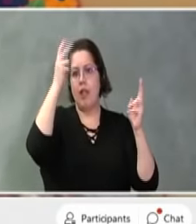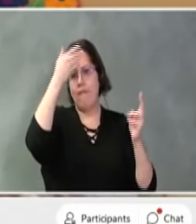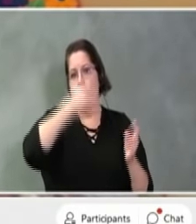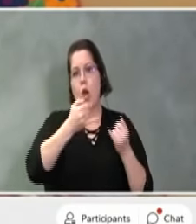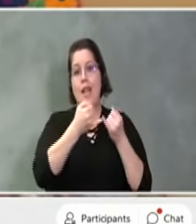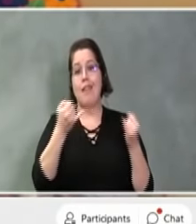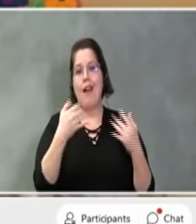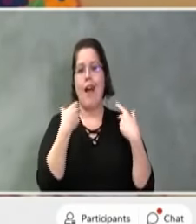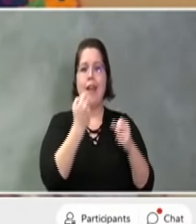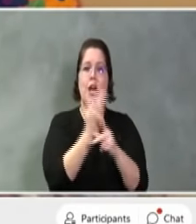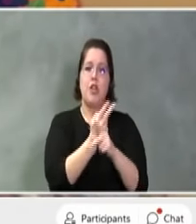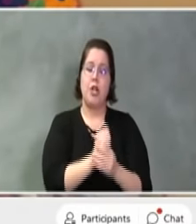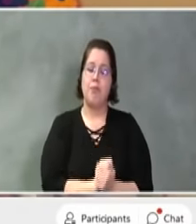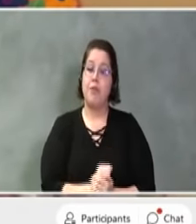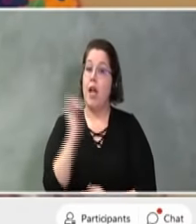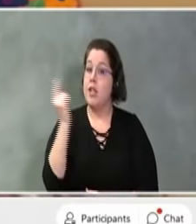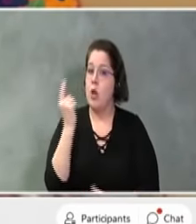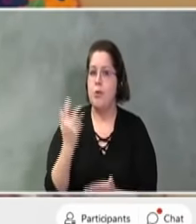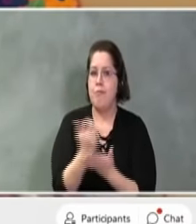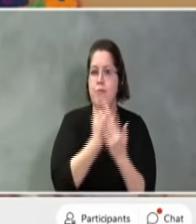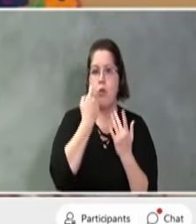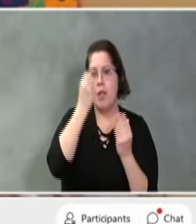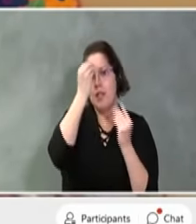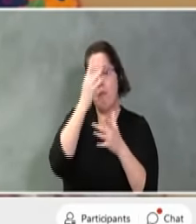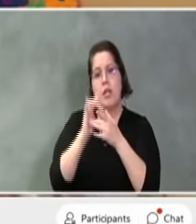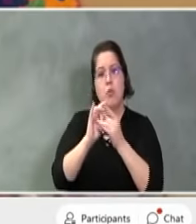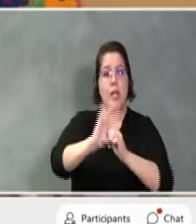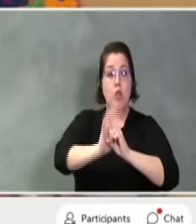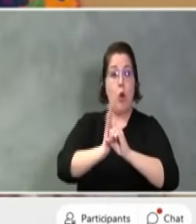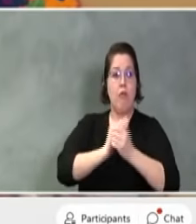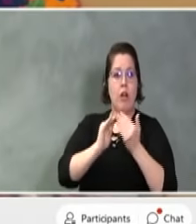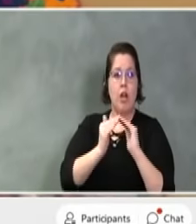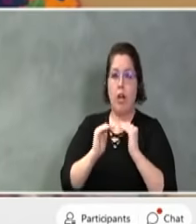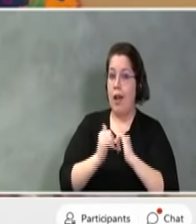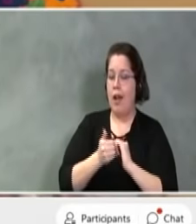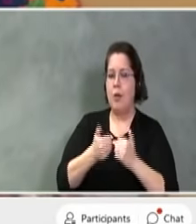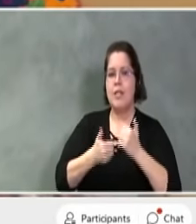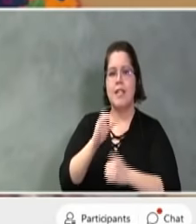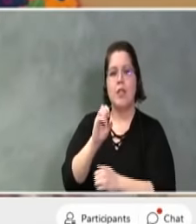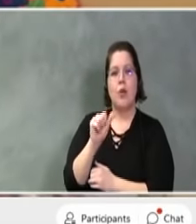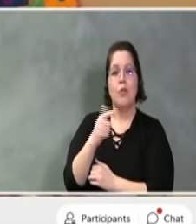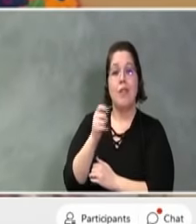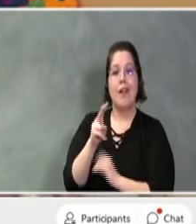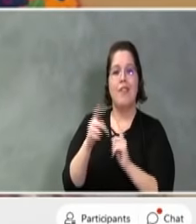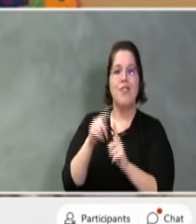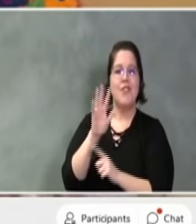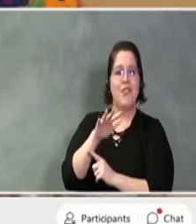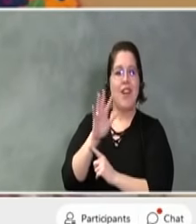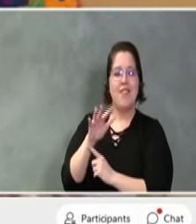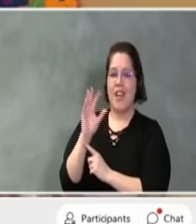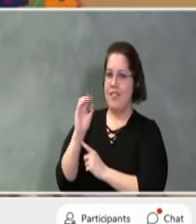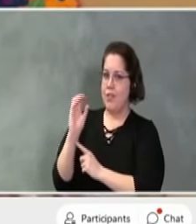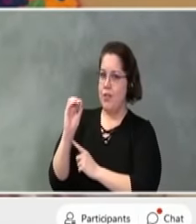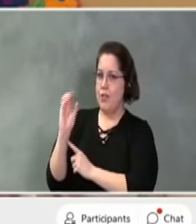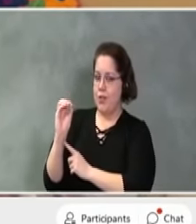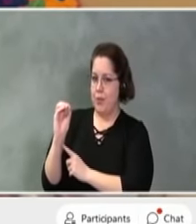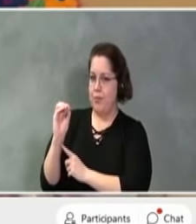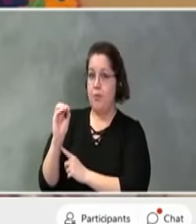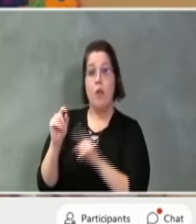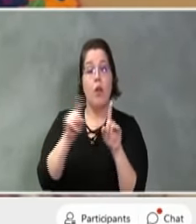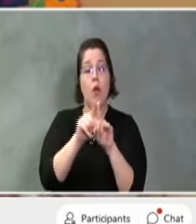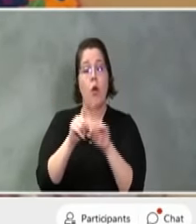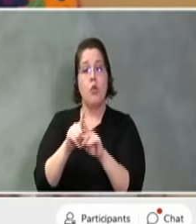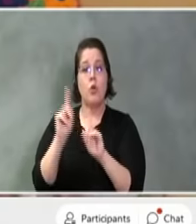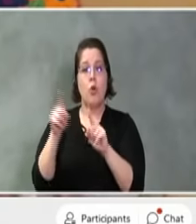workers. As always, you can get the latest on COVID-19 in our community by texting COSAGOV to 55000. You can also go